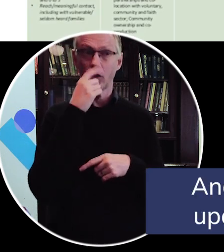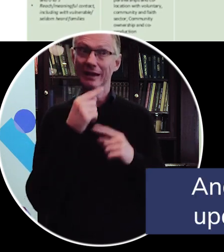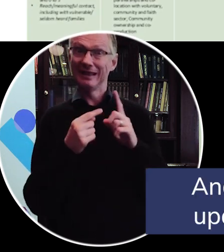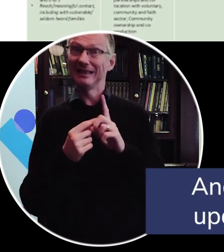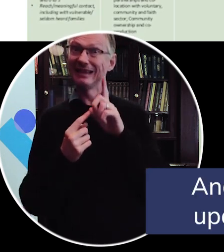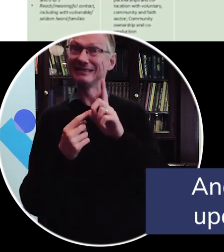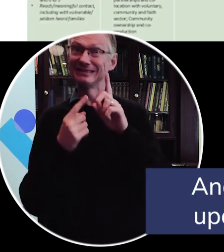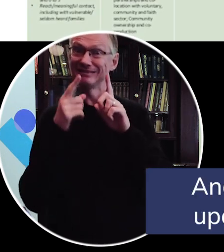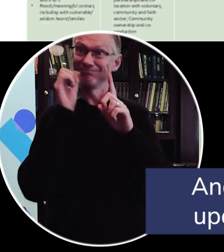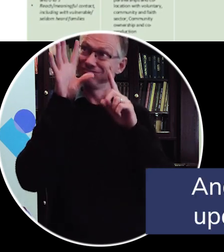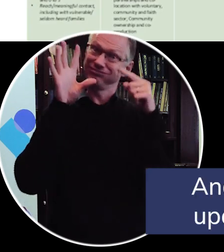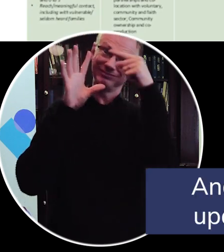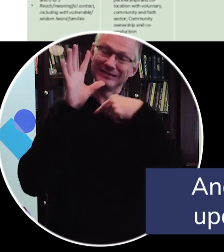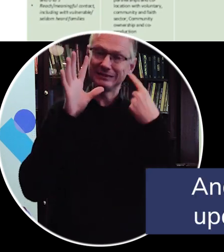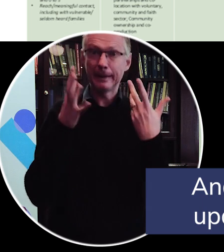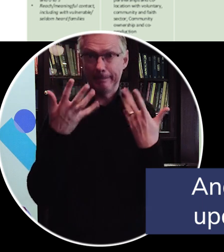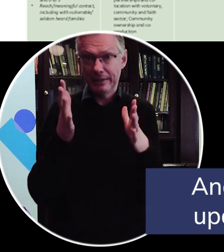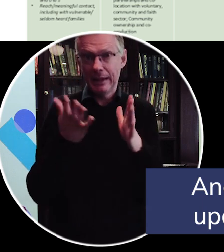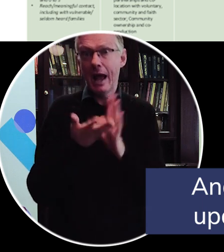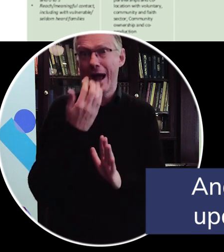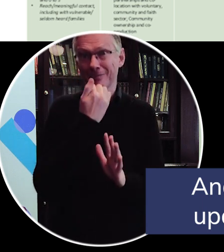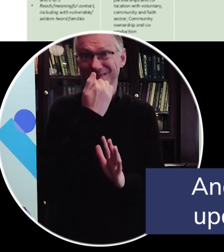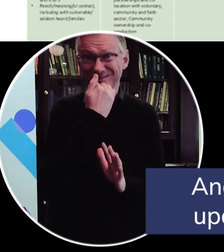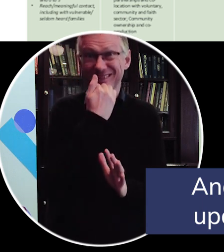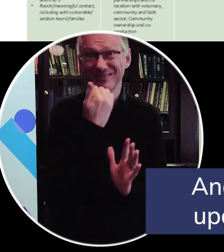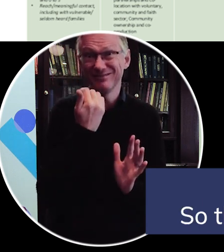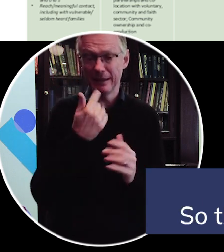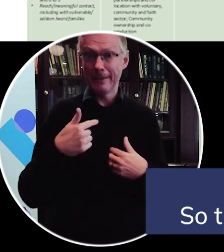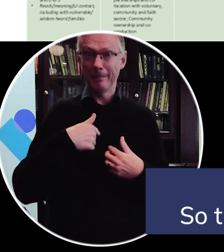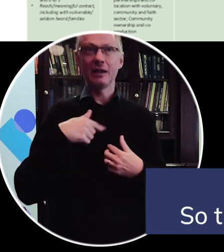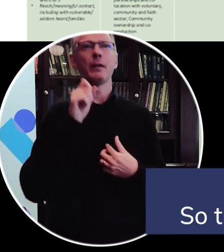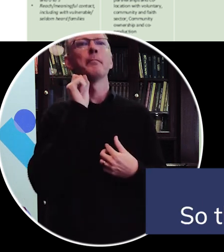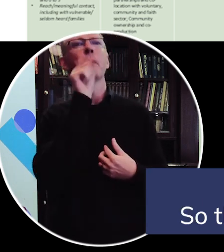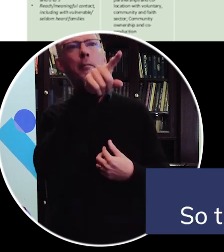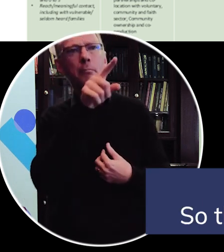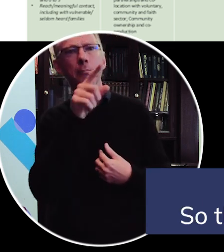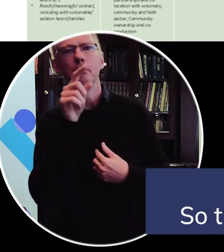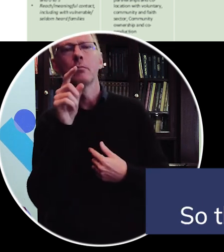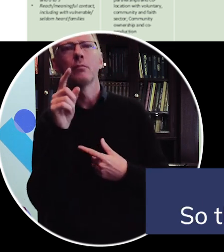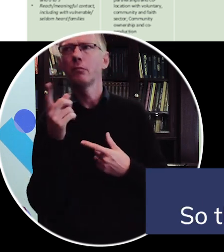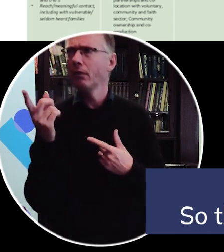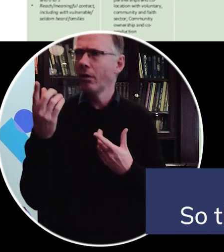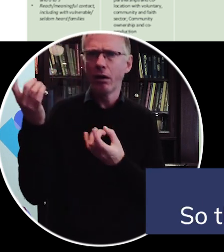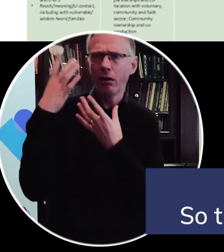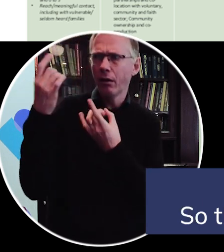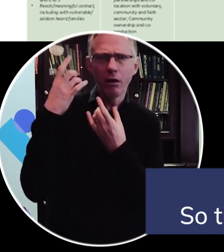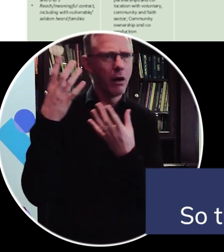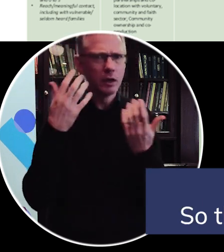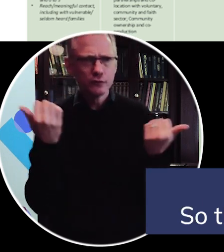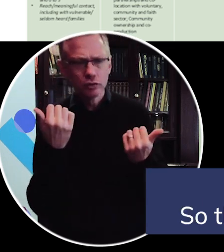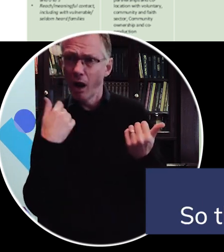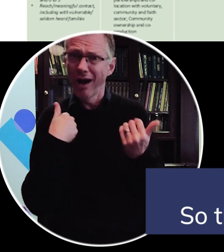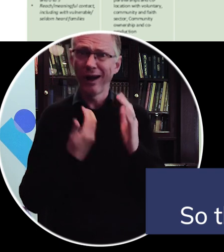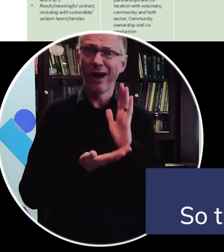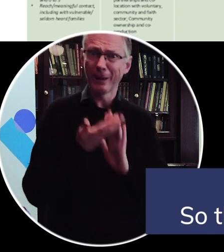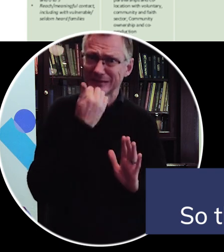already been updated and changed since I sent my slides across because we've had more input. So the final slide will take